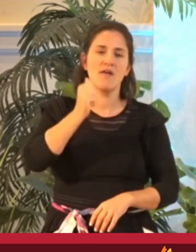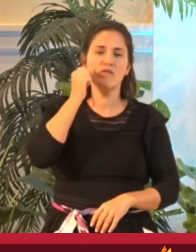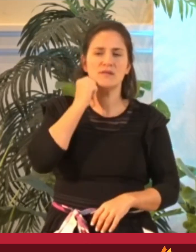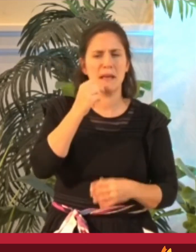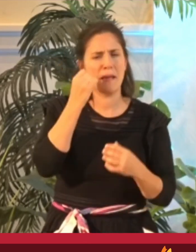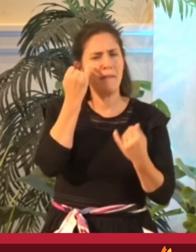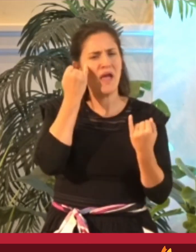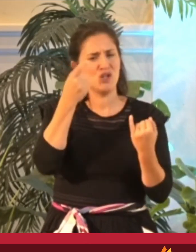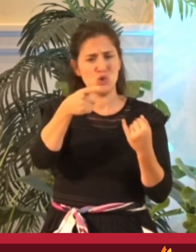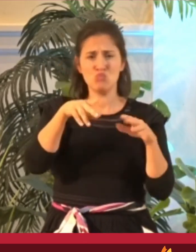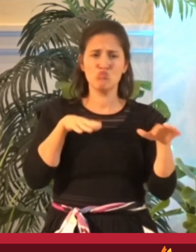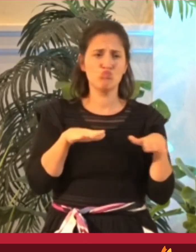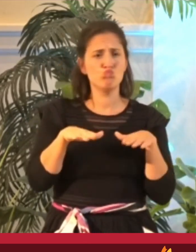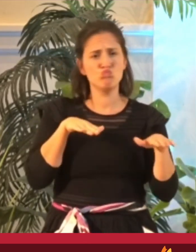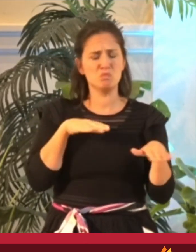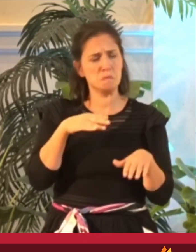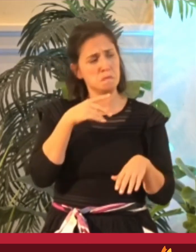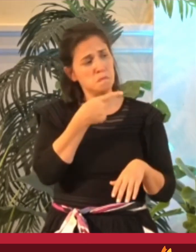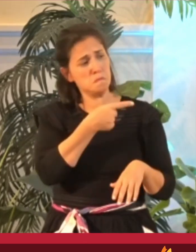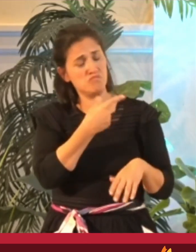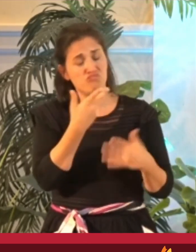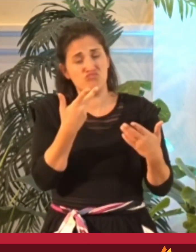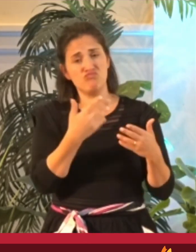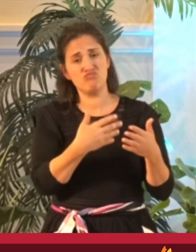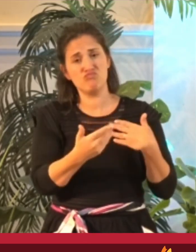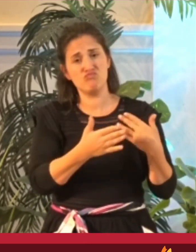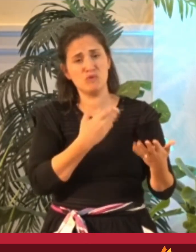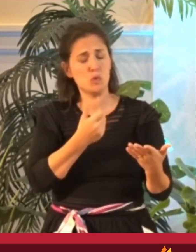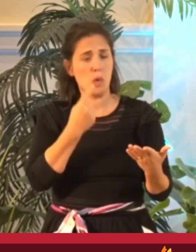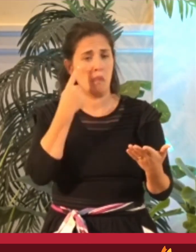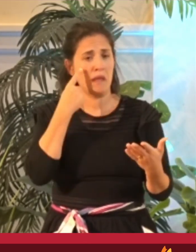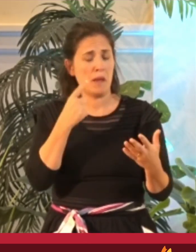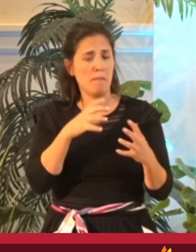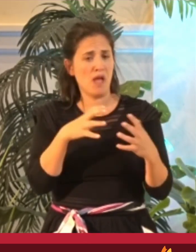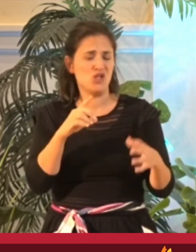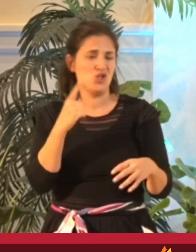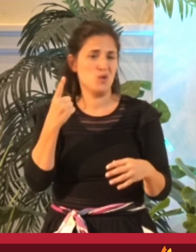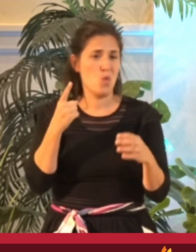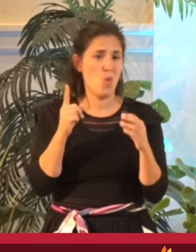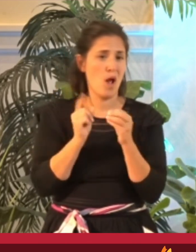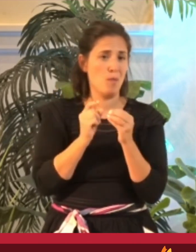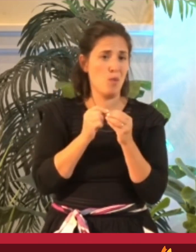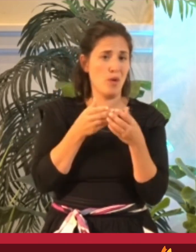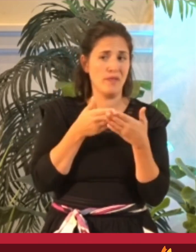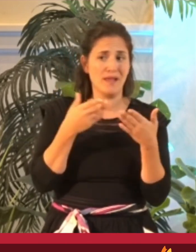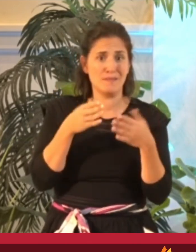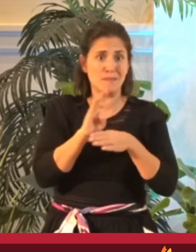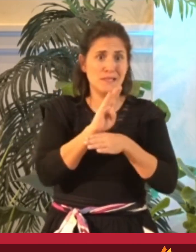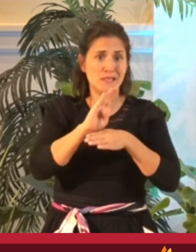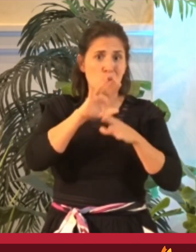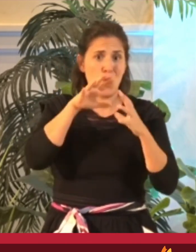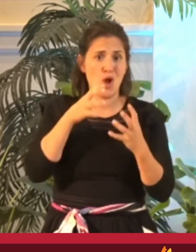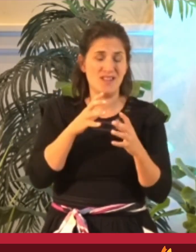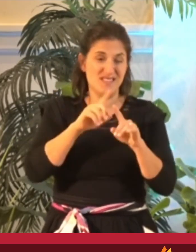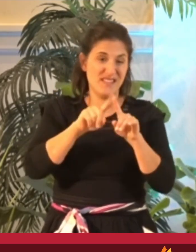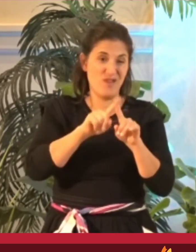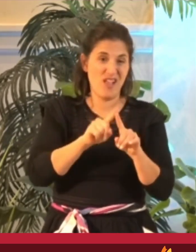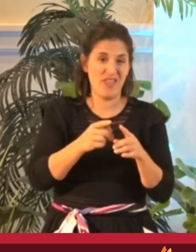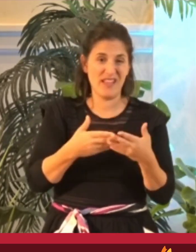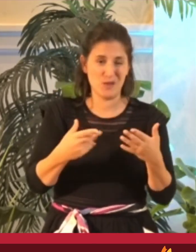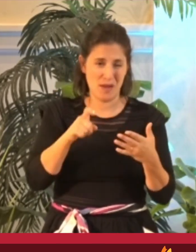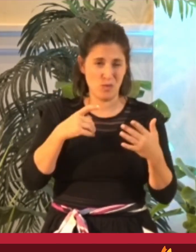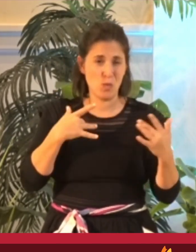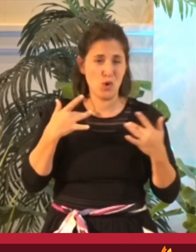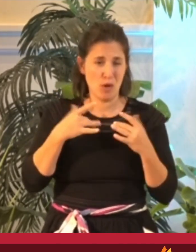without giving it much thought. It's just one more thing in a busy world full of things to worry